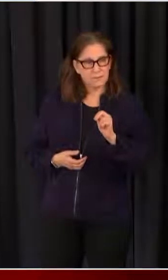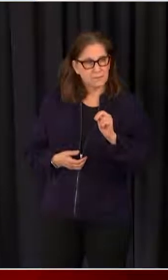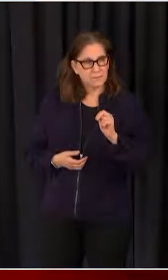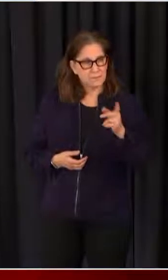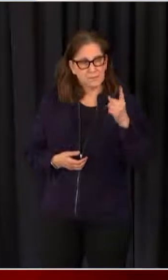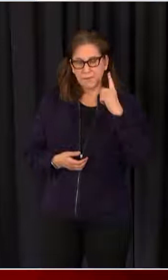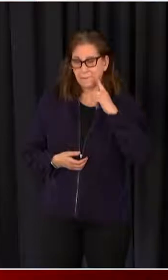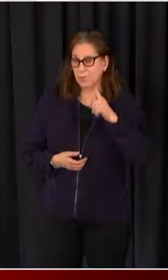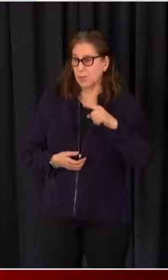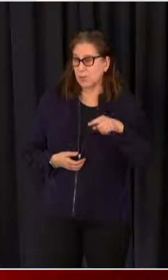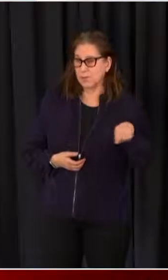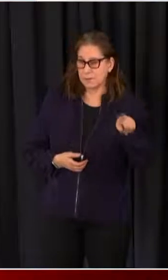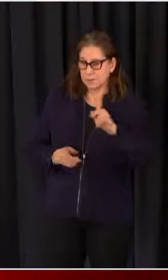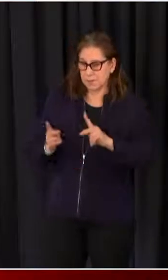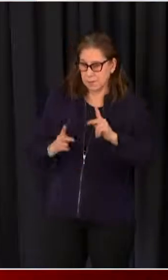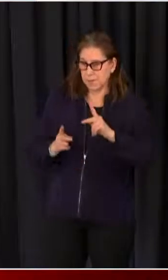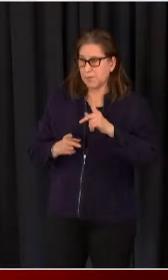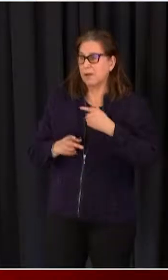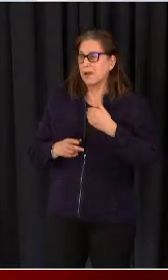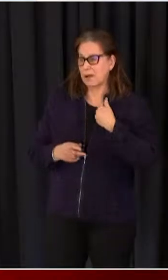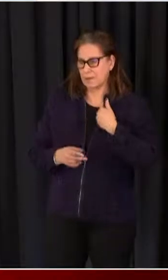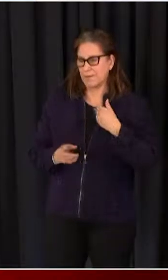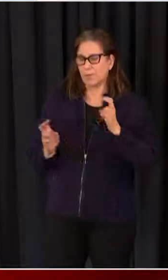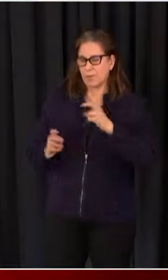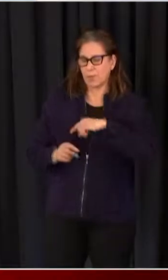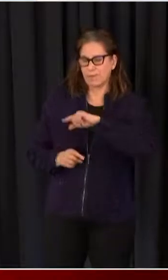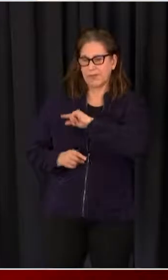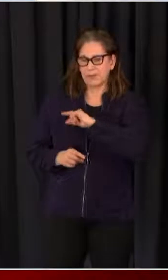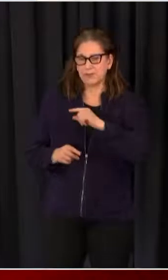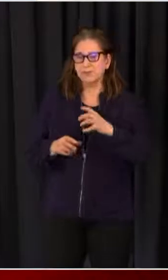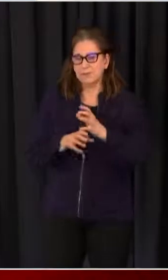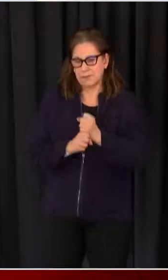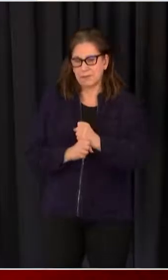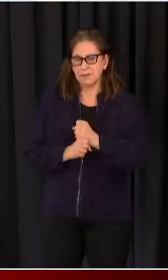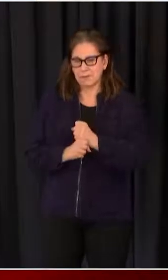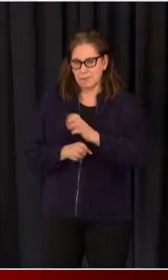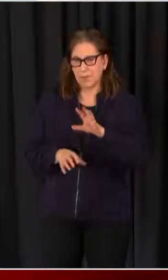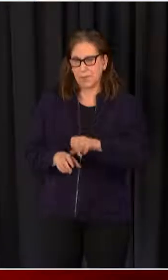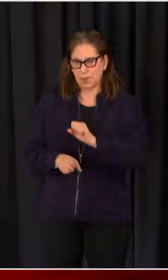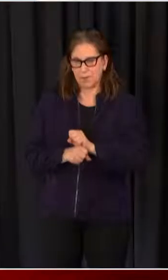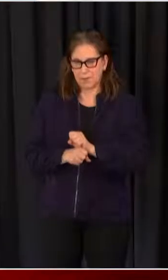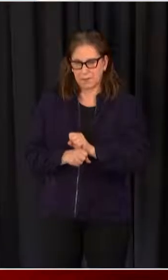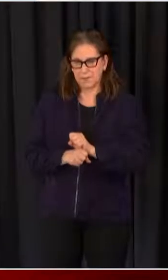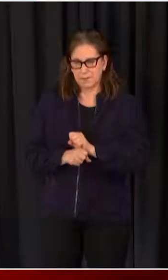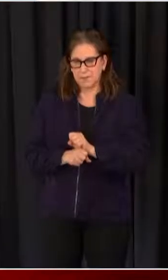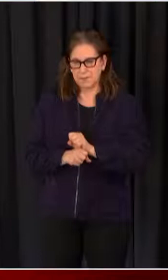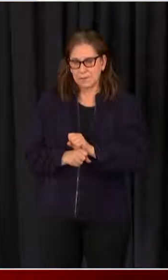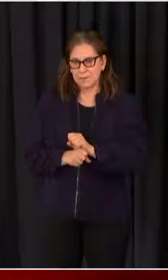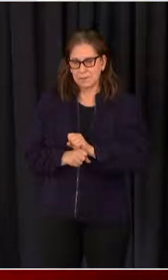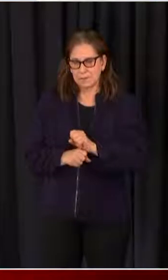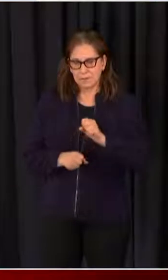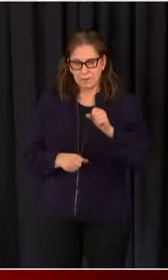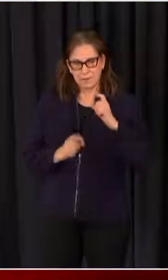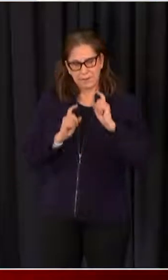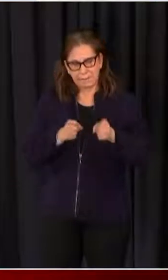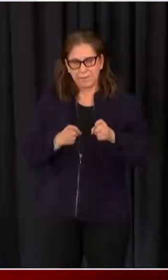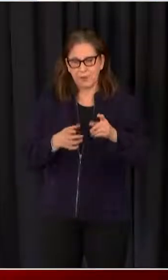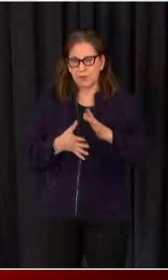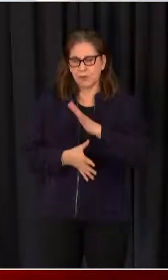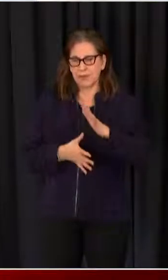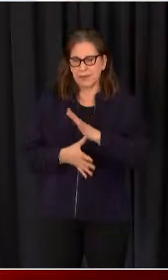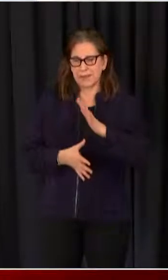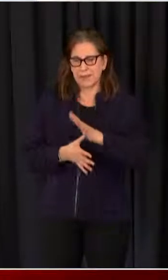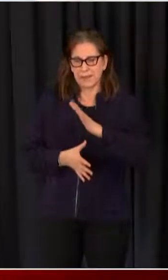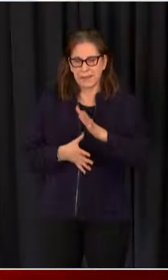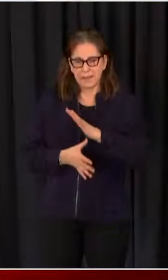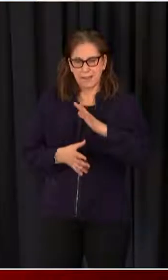population. So we have rolled out the vaccine in terms of priority eligibility based on the individuals with the highest